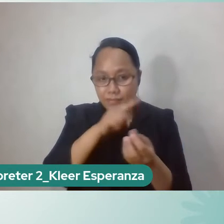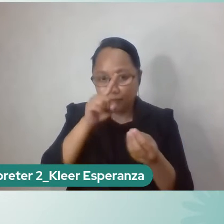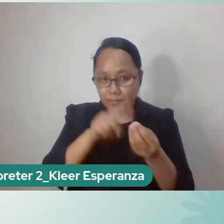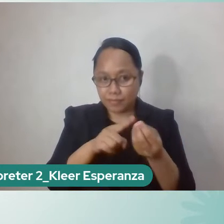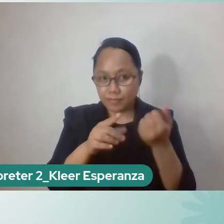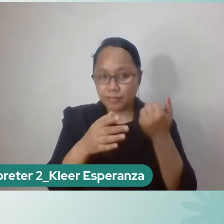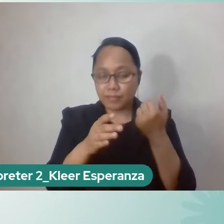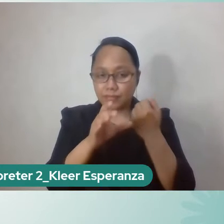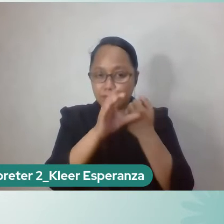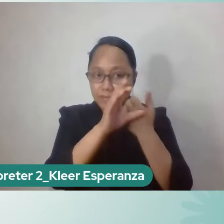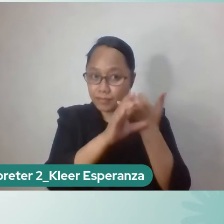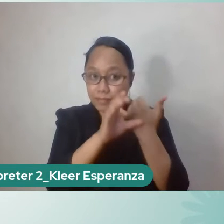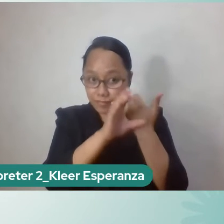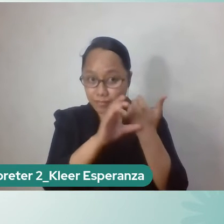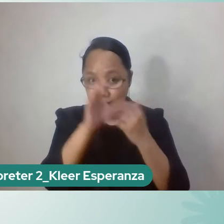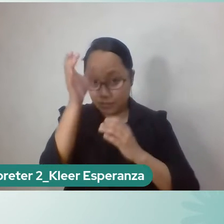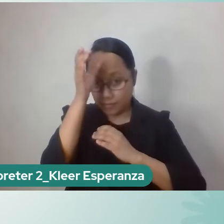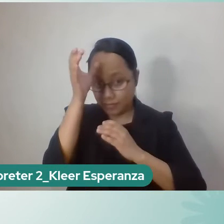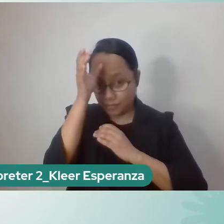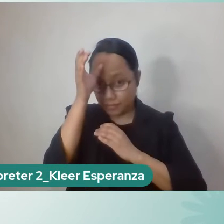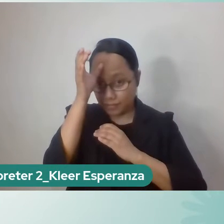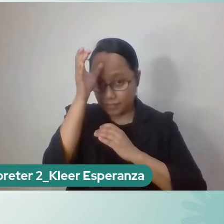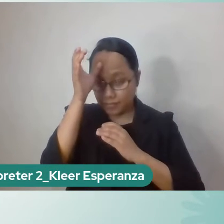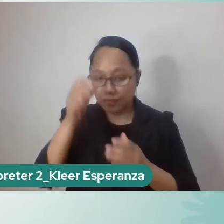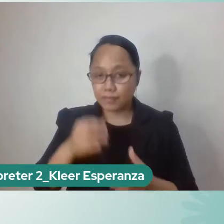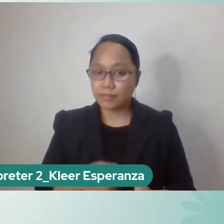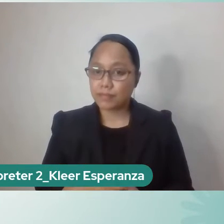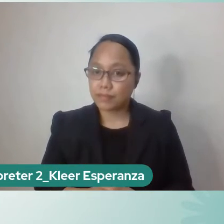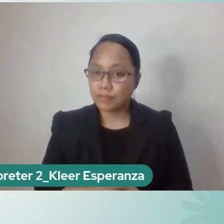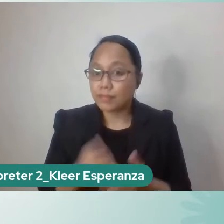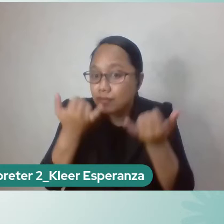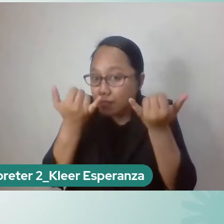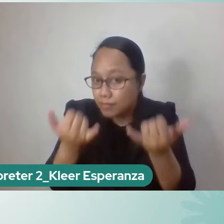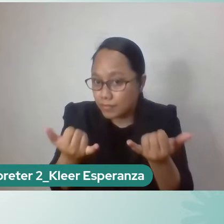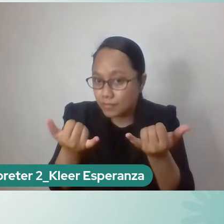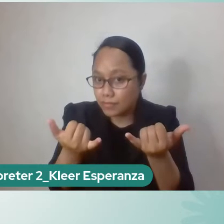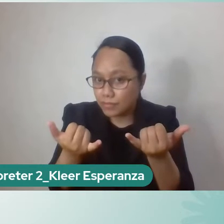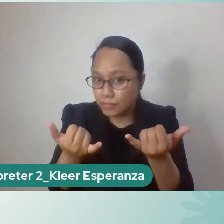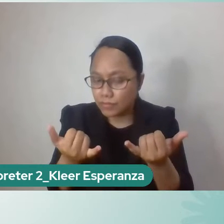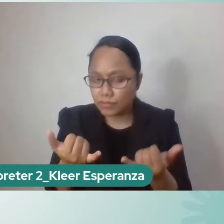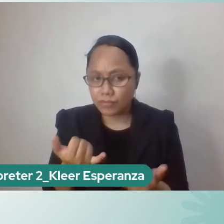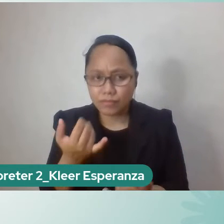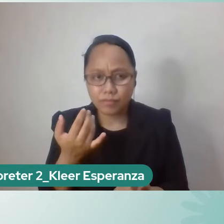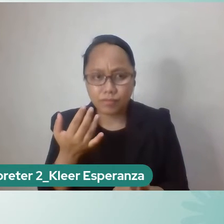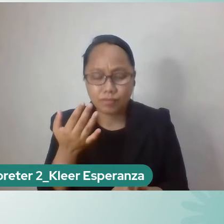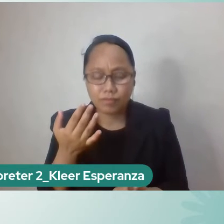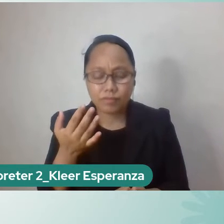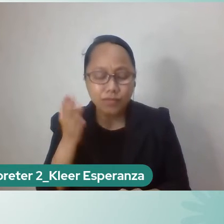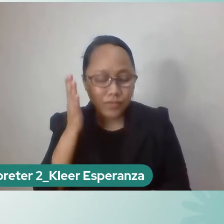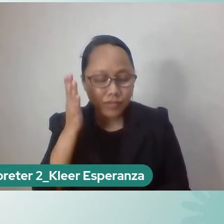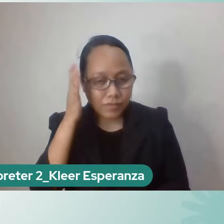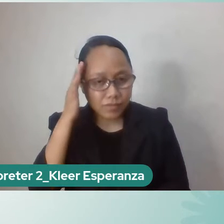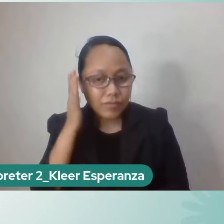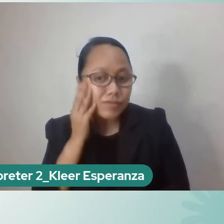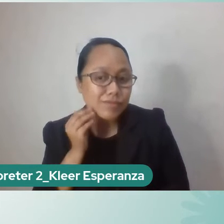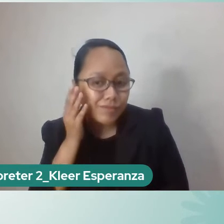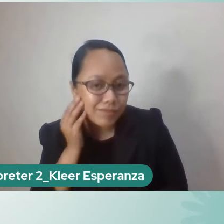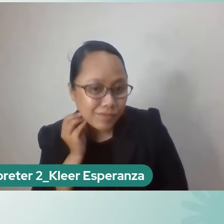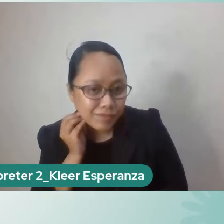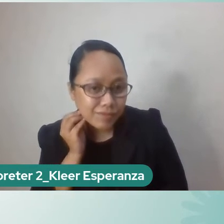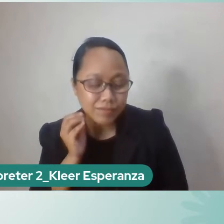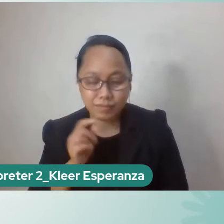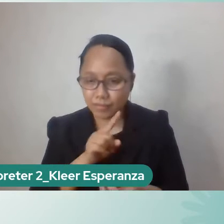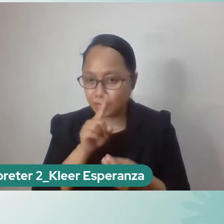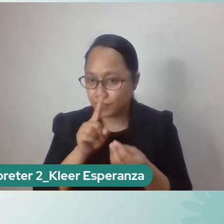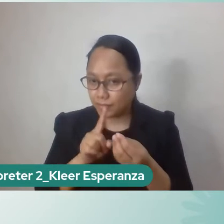90-70-90 targets, we will now move to the experience of Australia. Professor Karen Canfell is the director